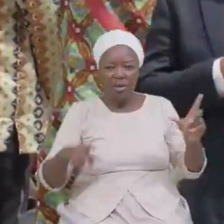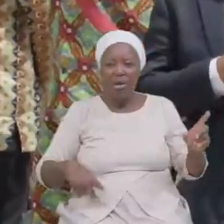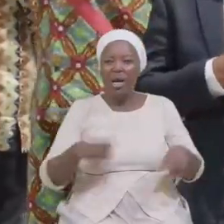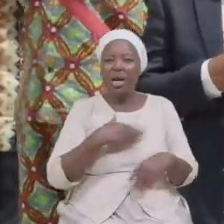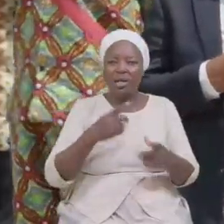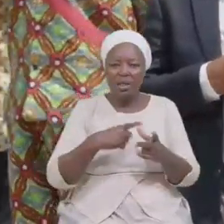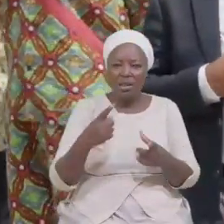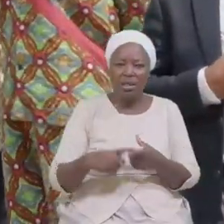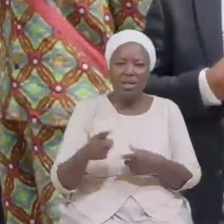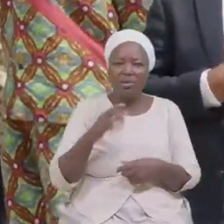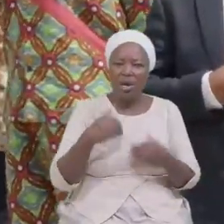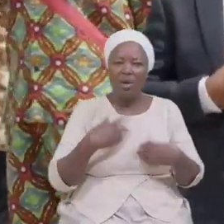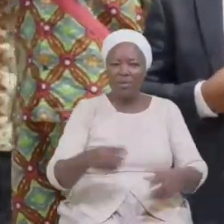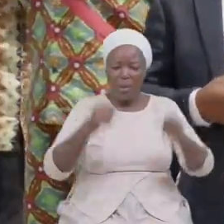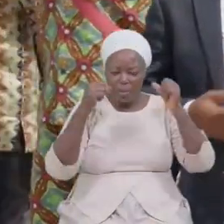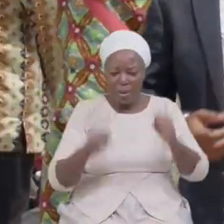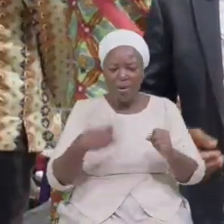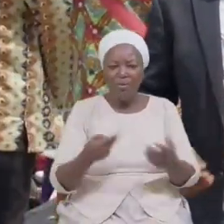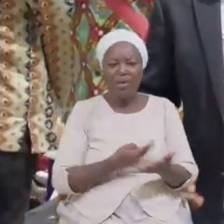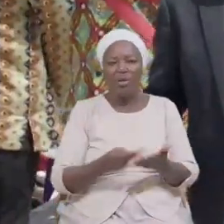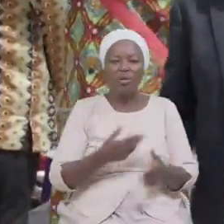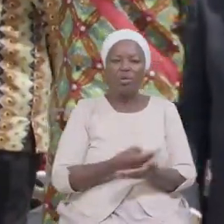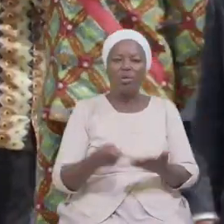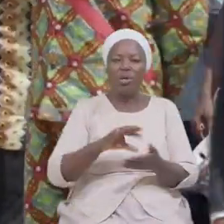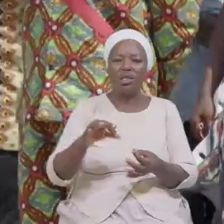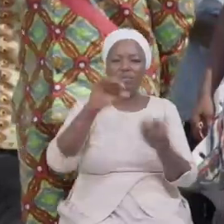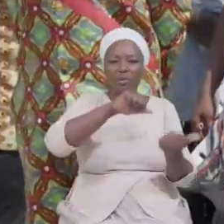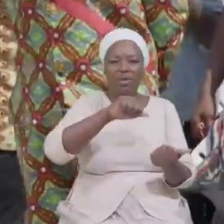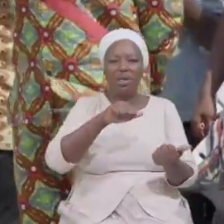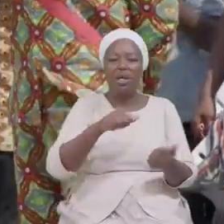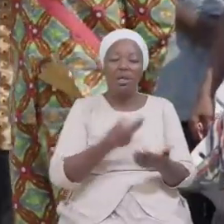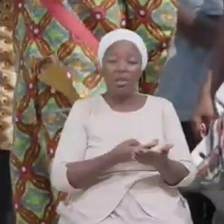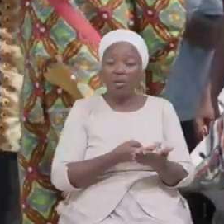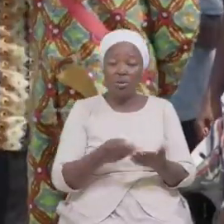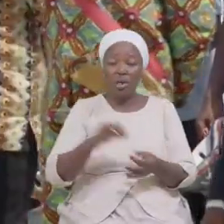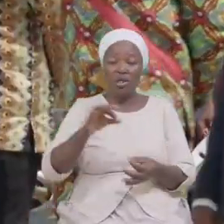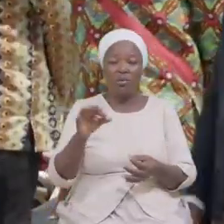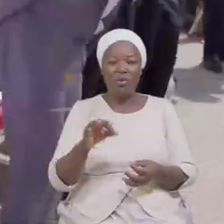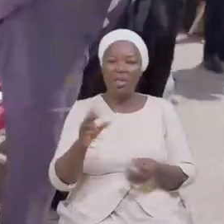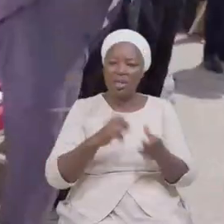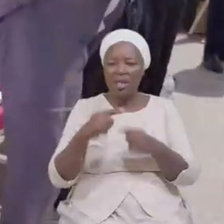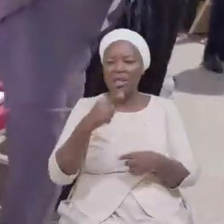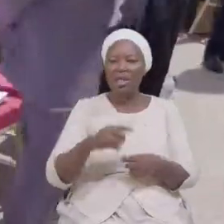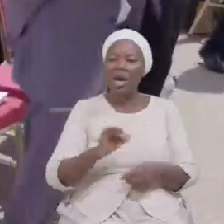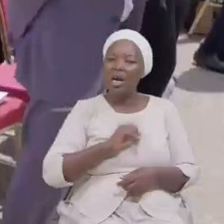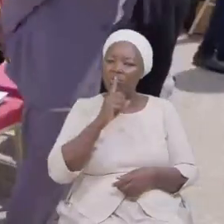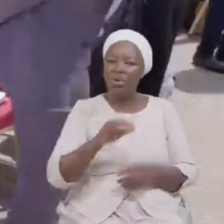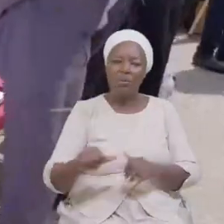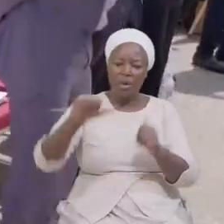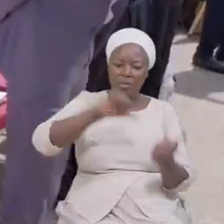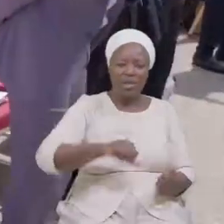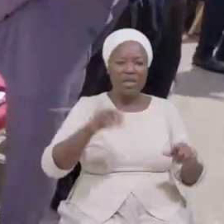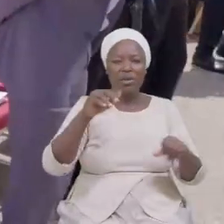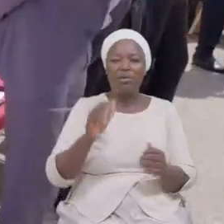the power of the Holy Ghost. He says, I truly baptize you with water unto repentance,